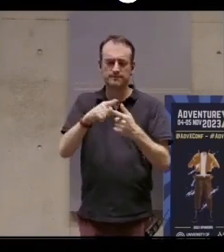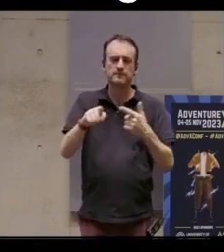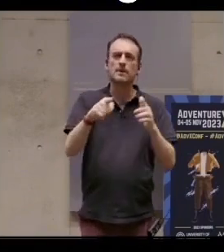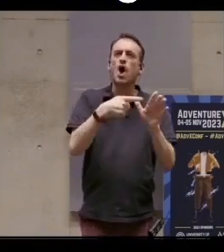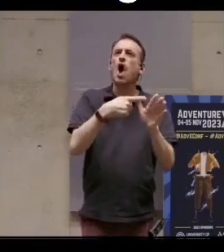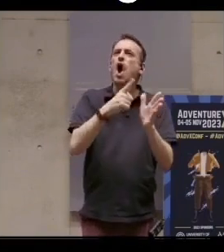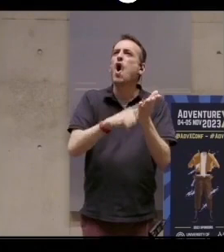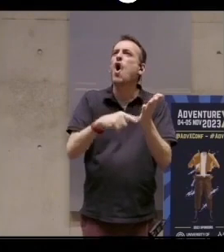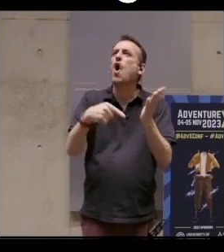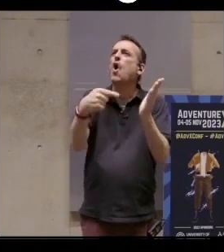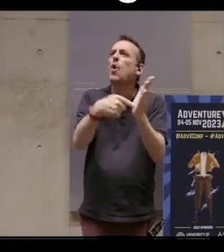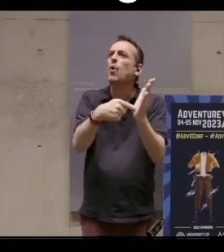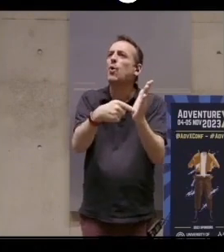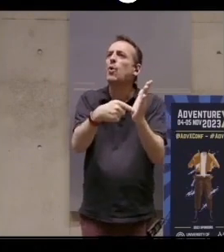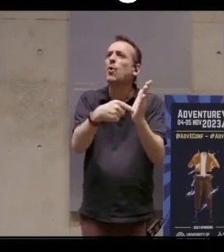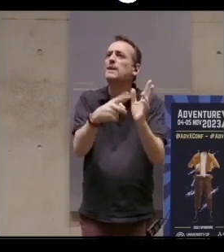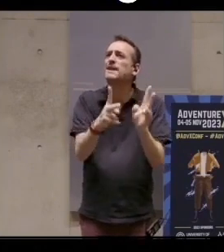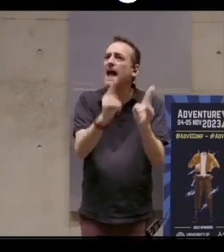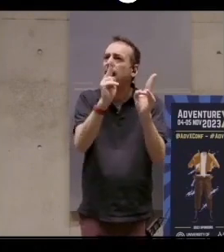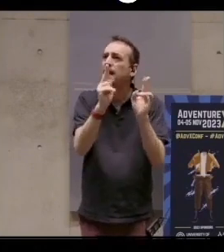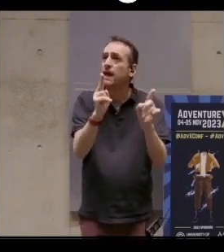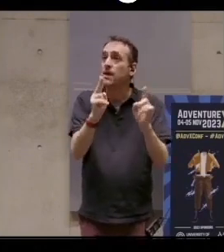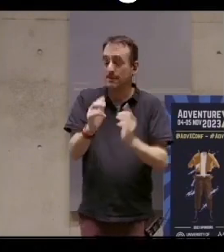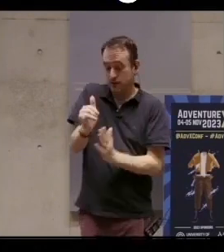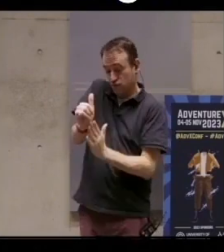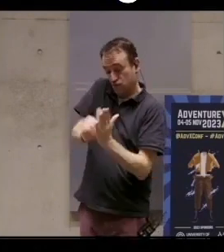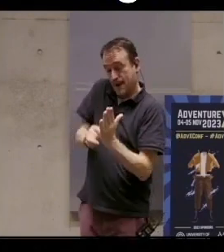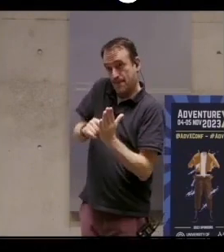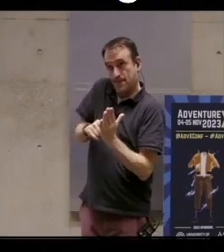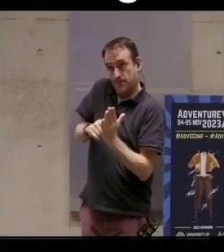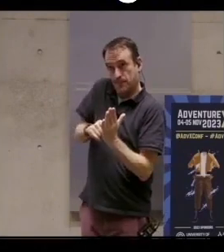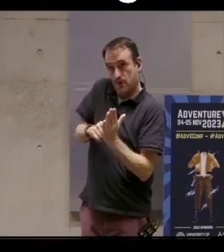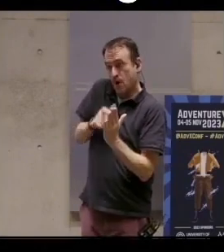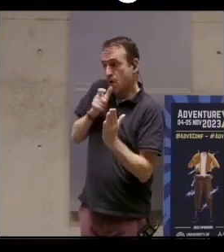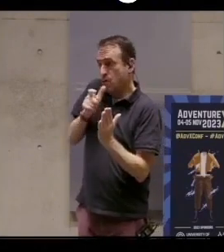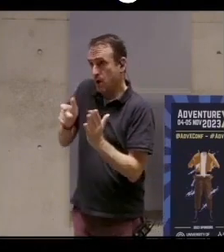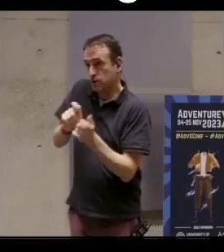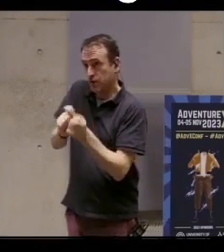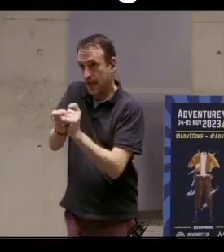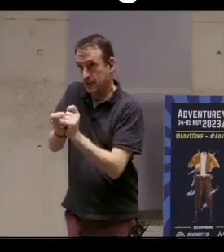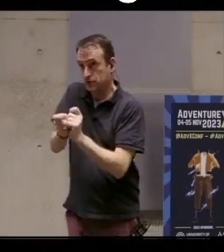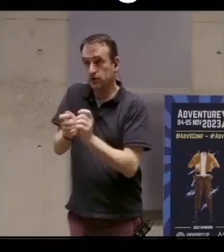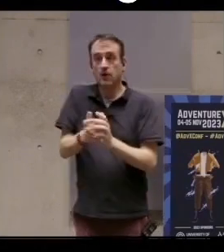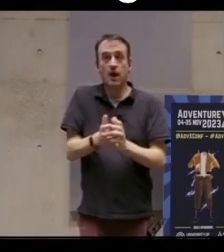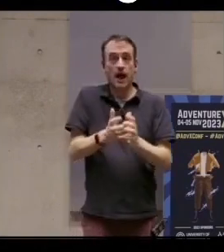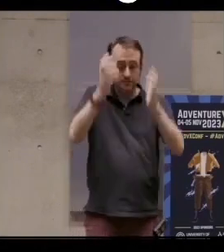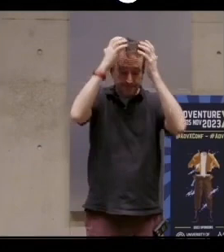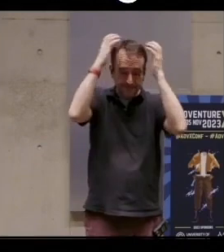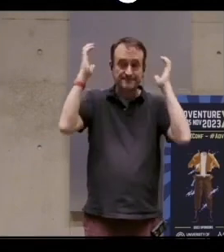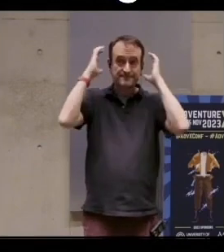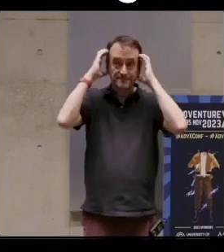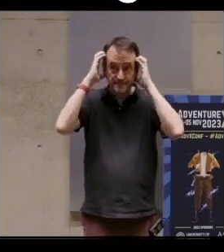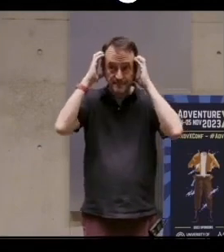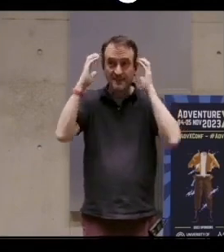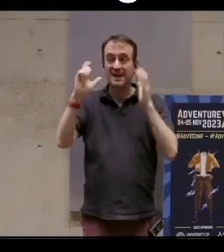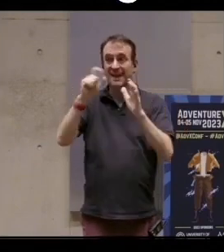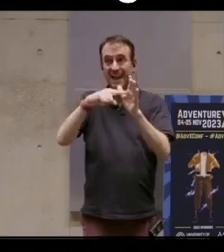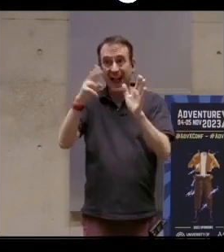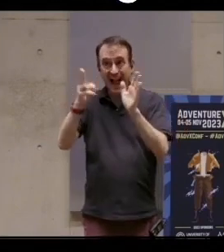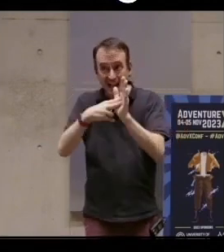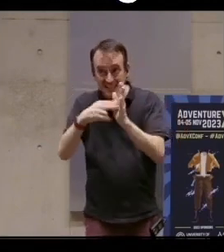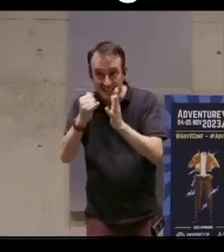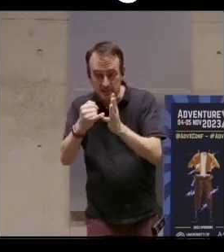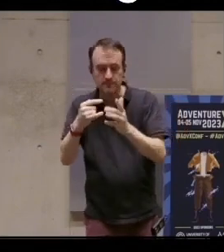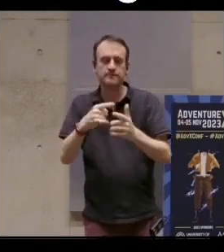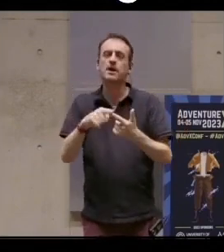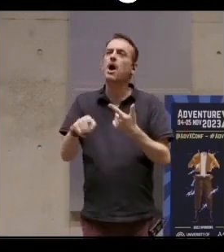take means that you need to change the script, you are getting different wording. Your cans are your headphones, but to say something is in the can means it's